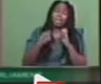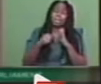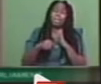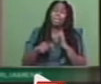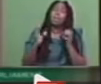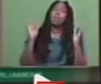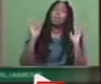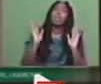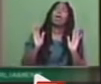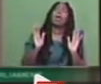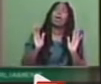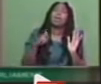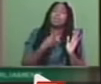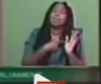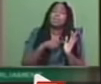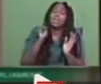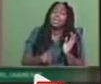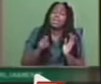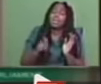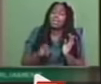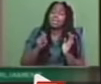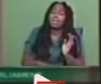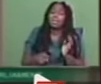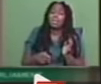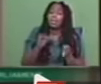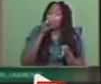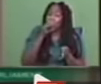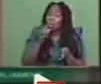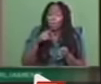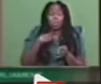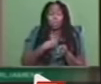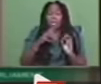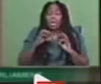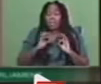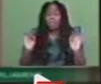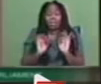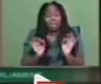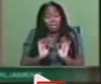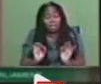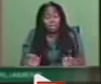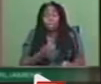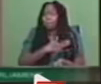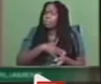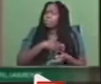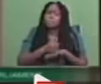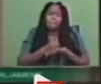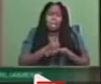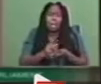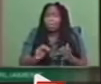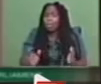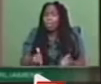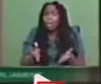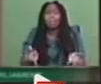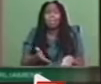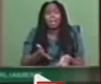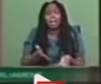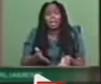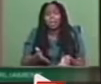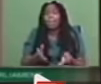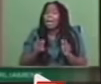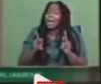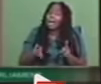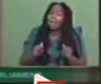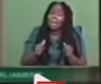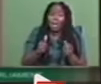of support. Many have become impoverished and some are in absolute poverty. Have you ever heard of a